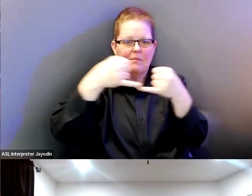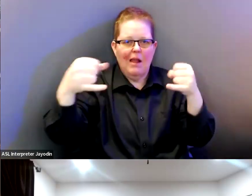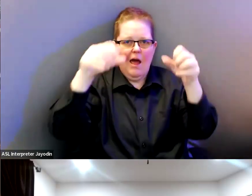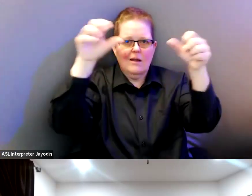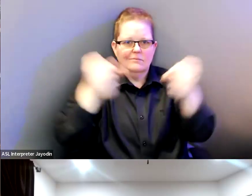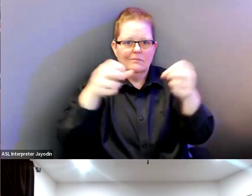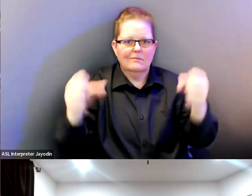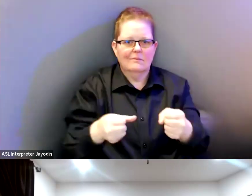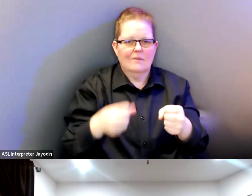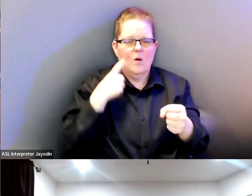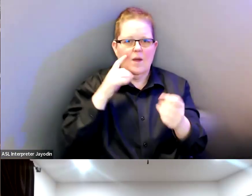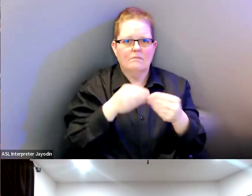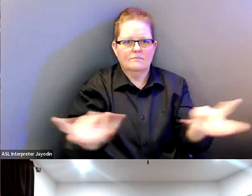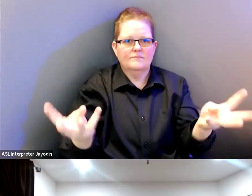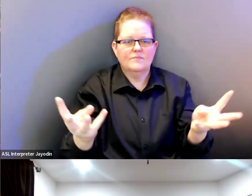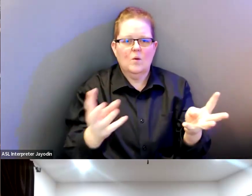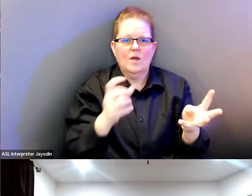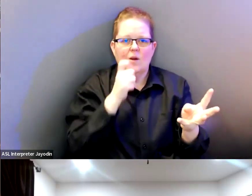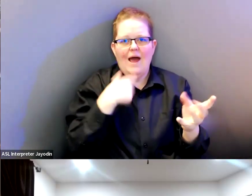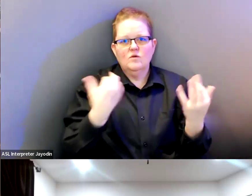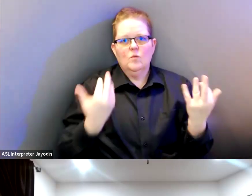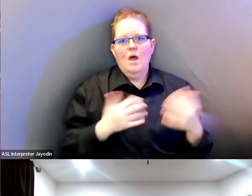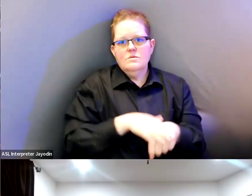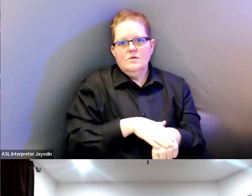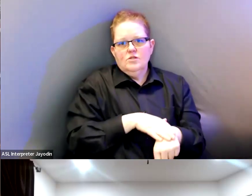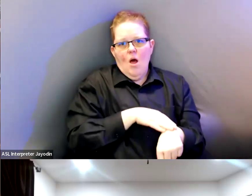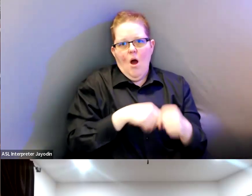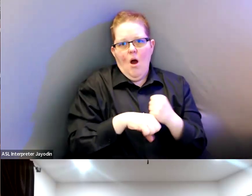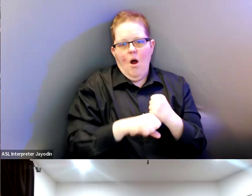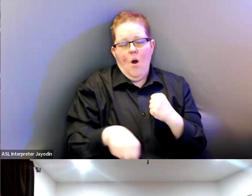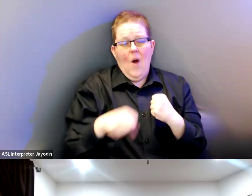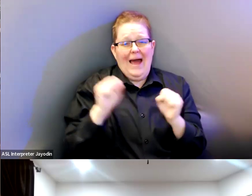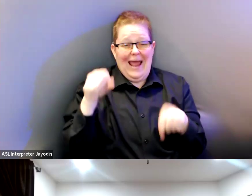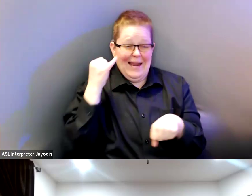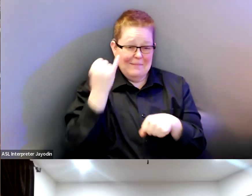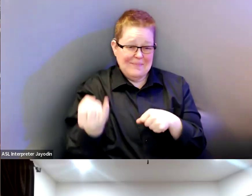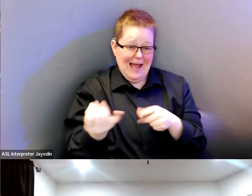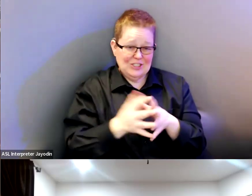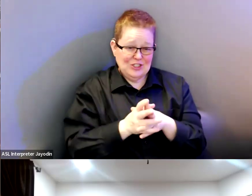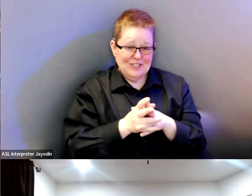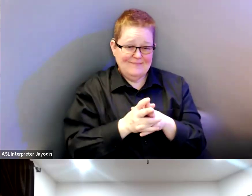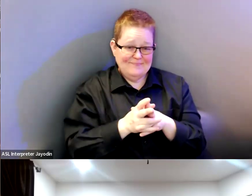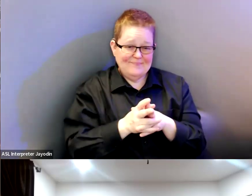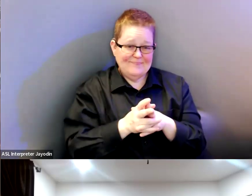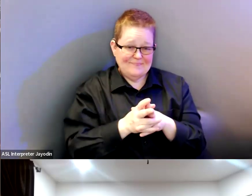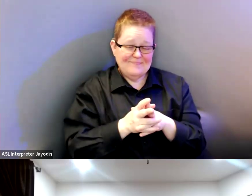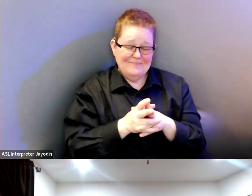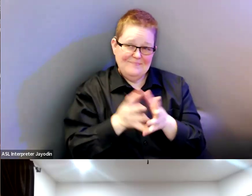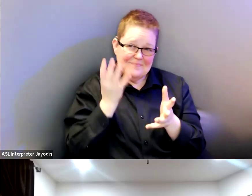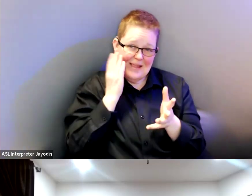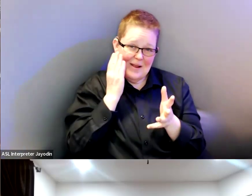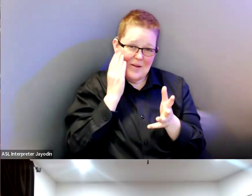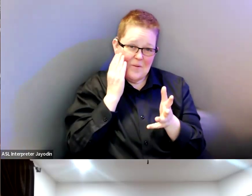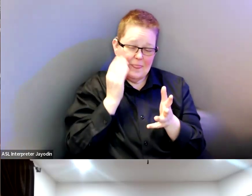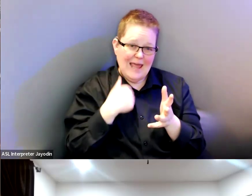out there rather than us slowing ourselves down, because I can imagine that, that if we have the